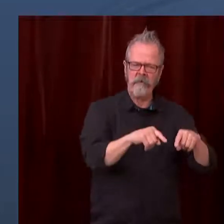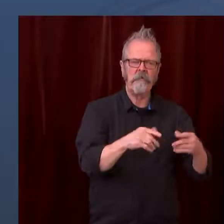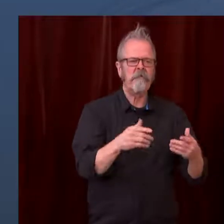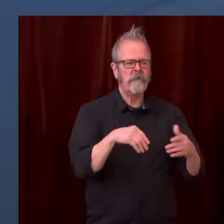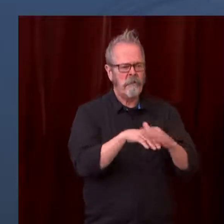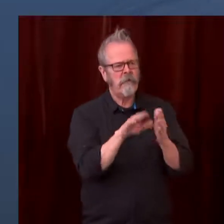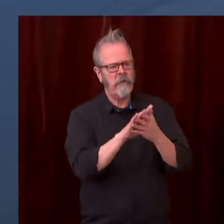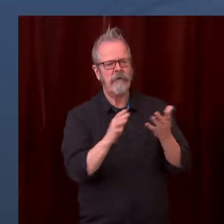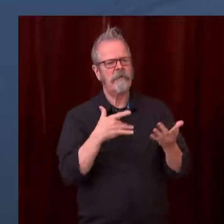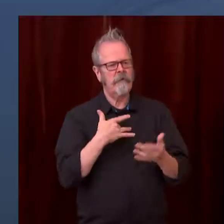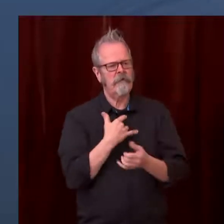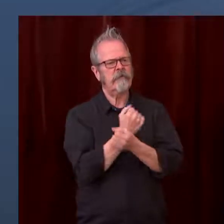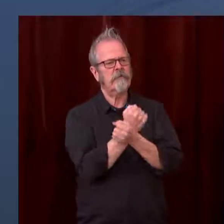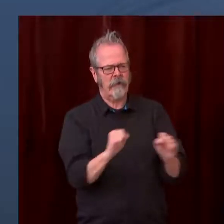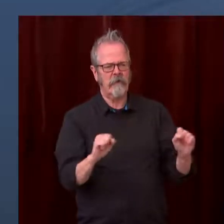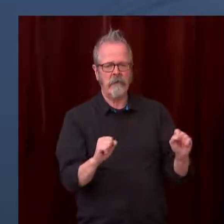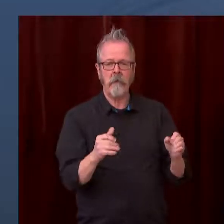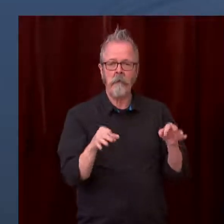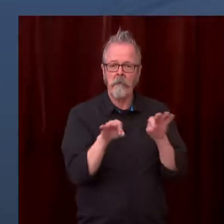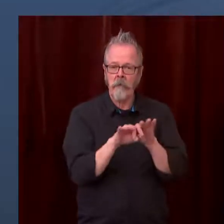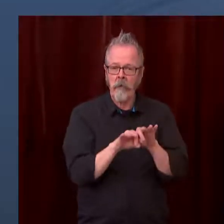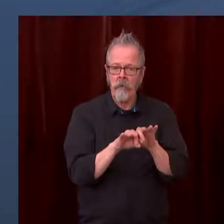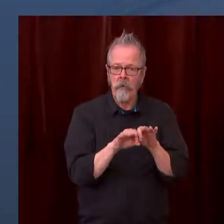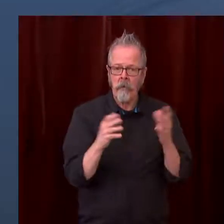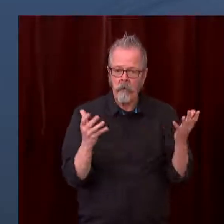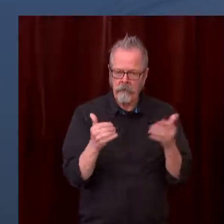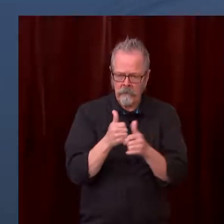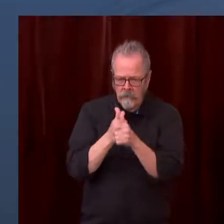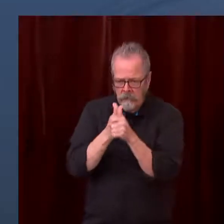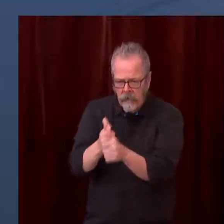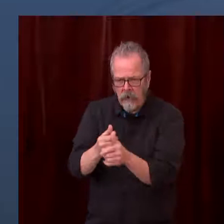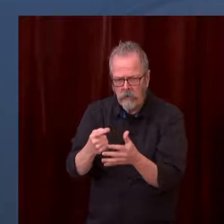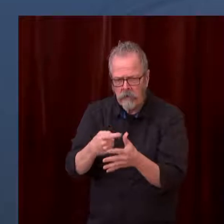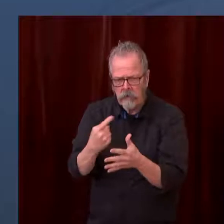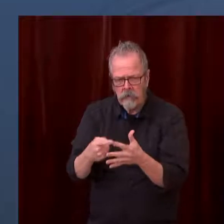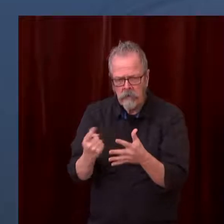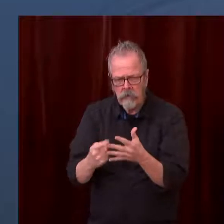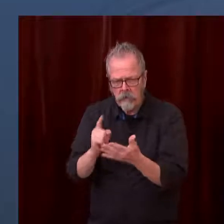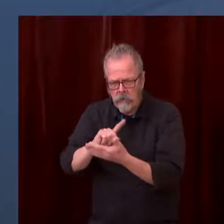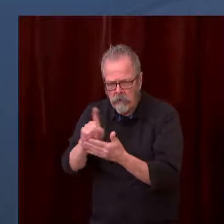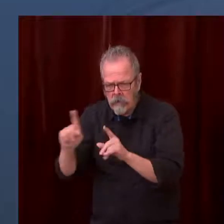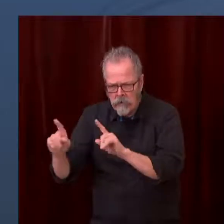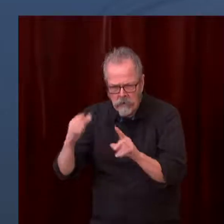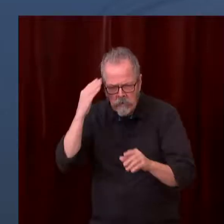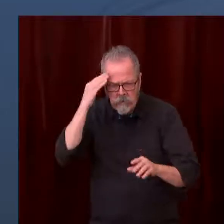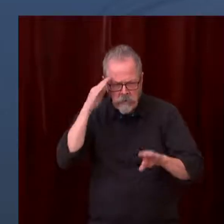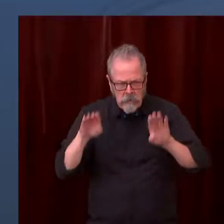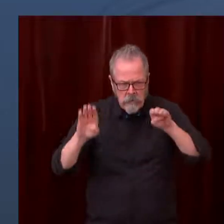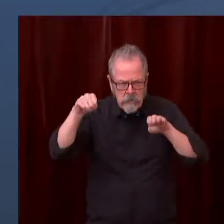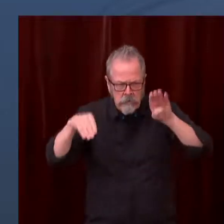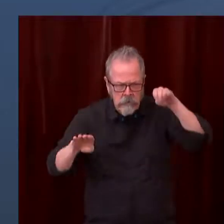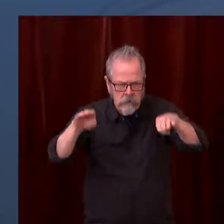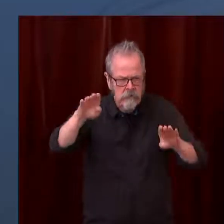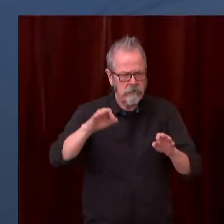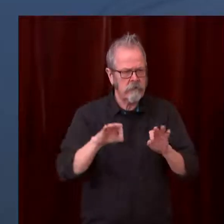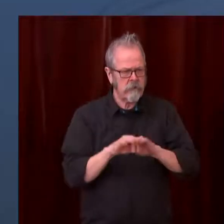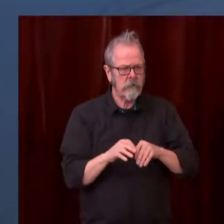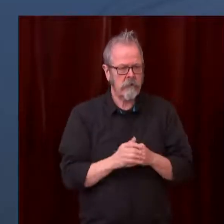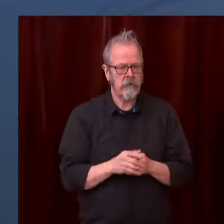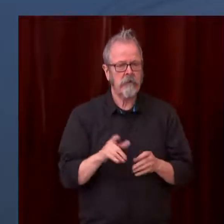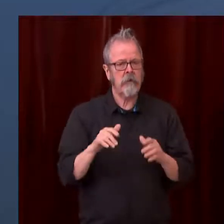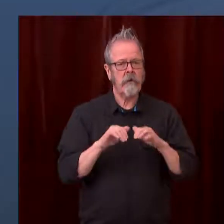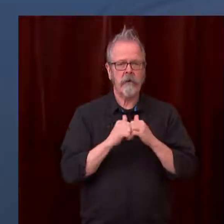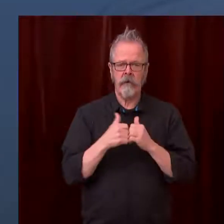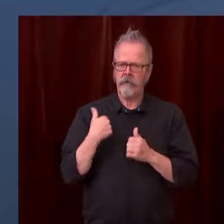state of Washington. Now, how do we know that on-site learning can be done safely? It is